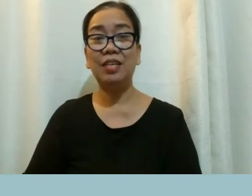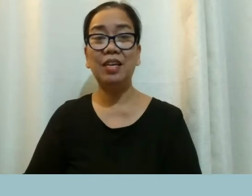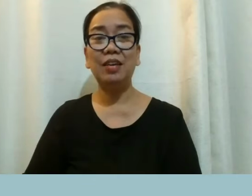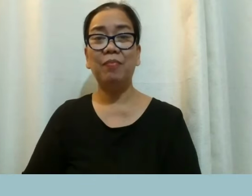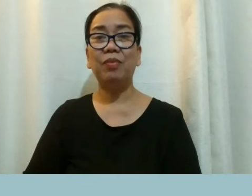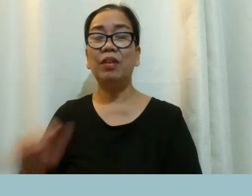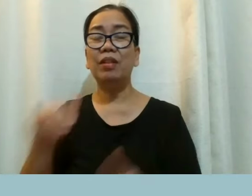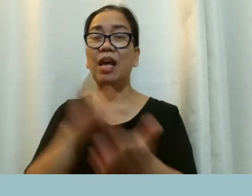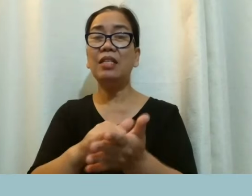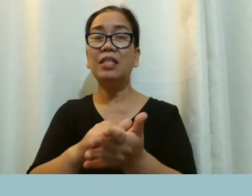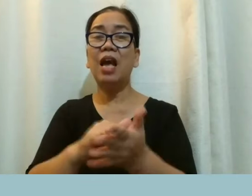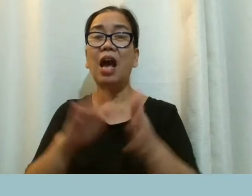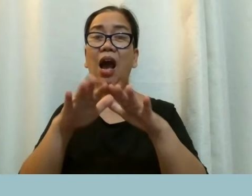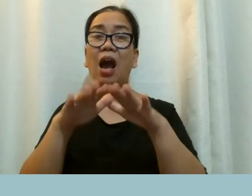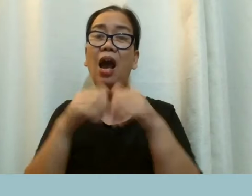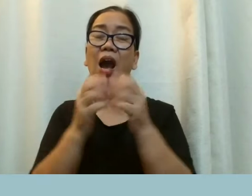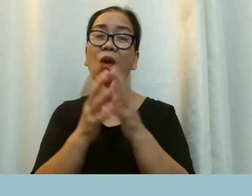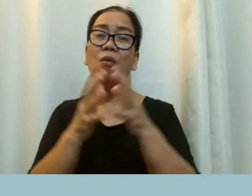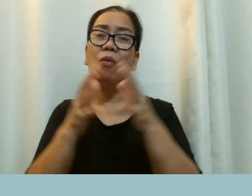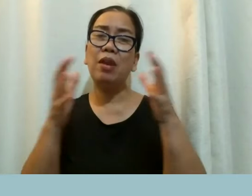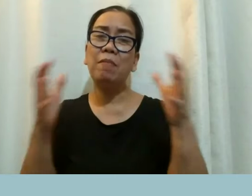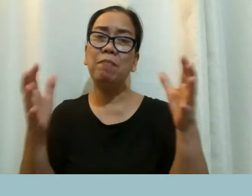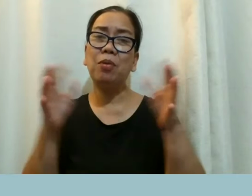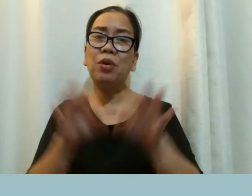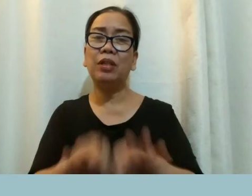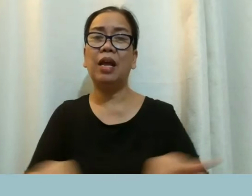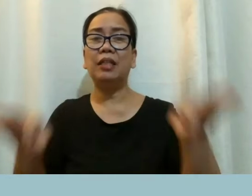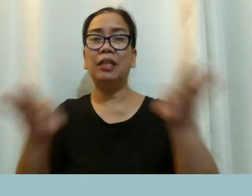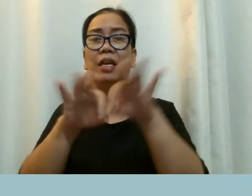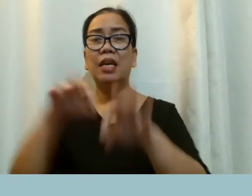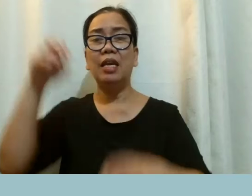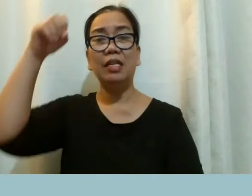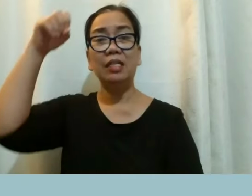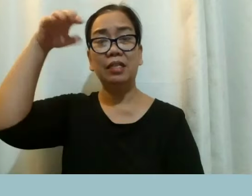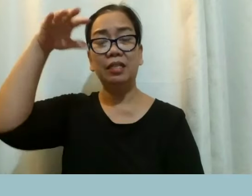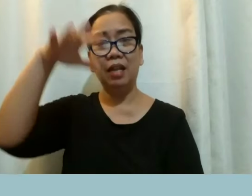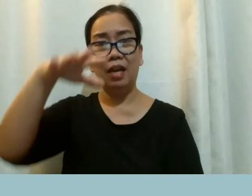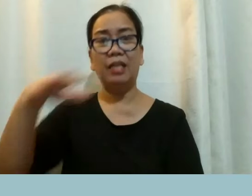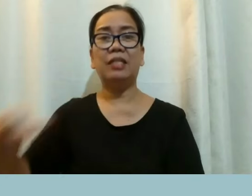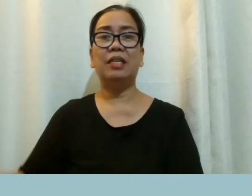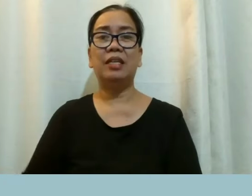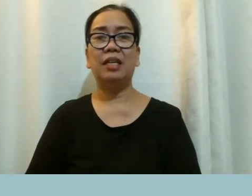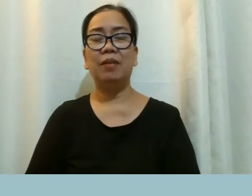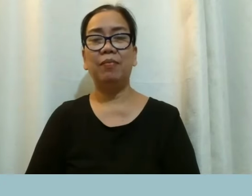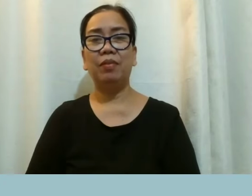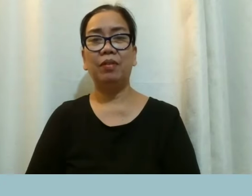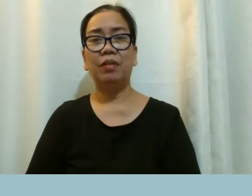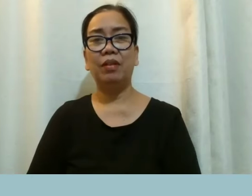You see, that's how important is the light.